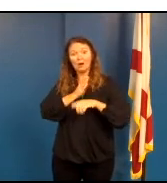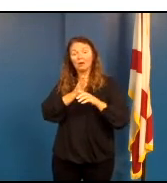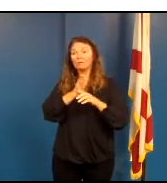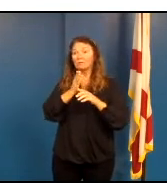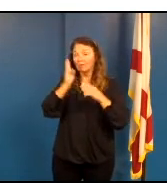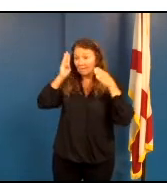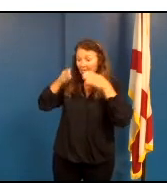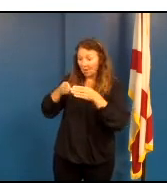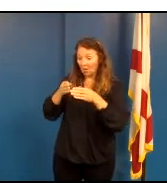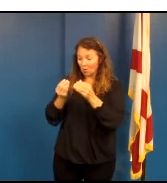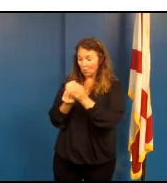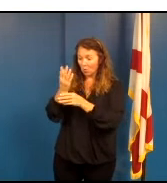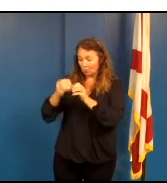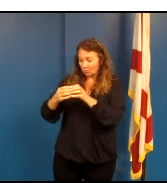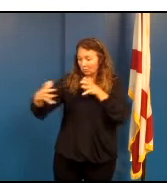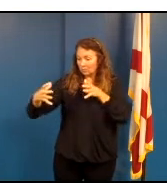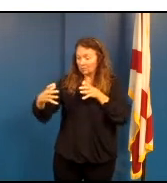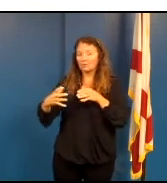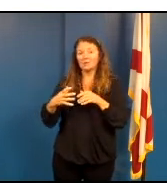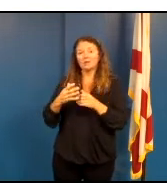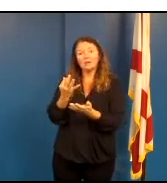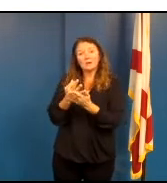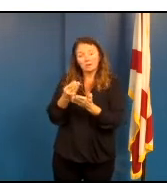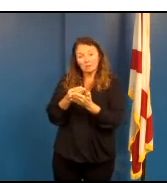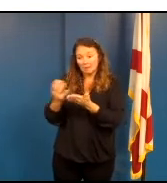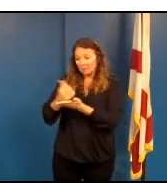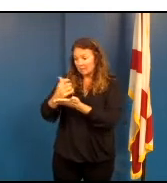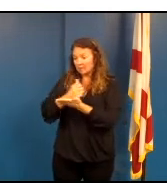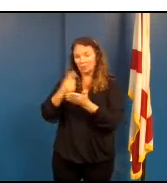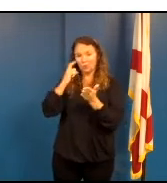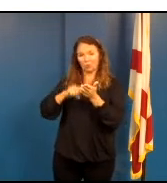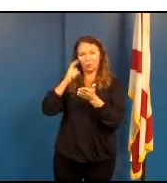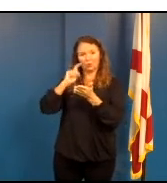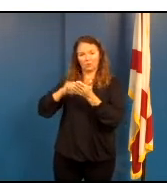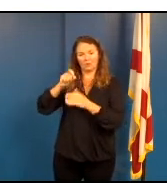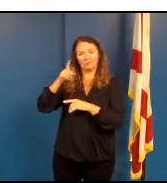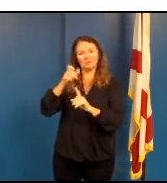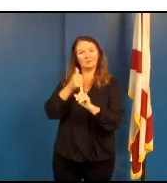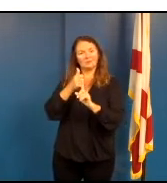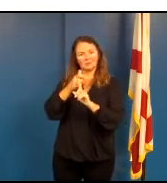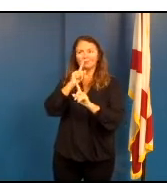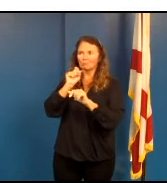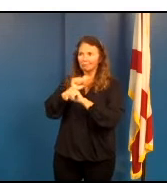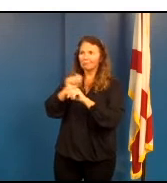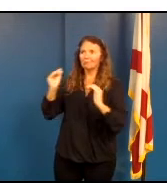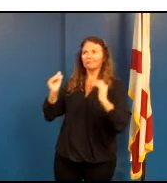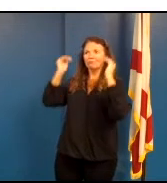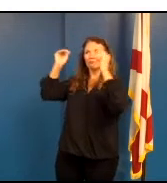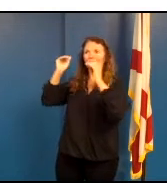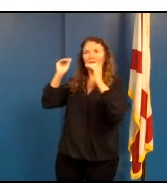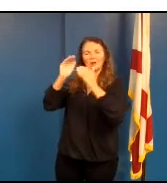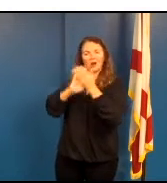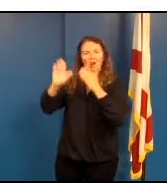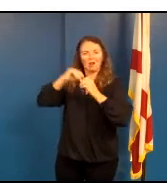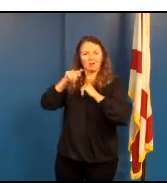identify strategic growth opportunities, fiscal resources, and recognizes SPC as a premier college in the country.